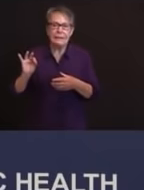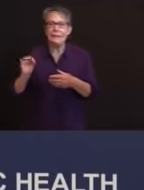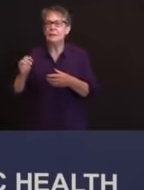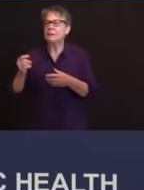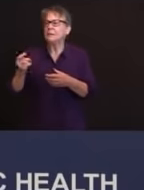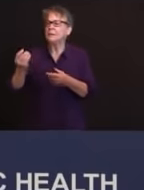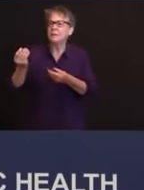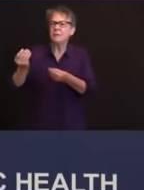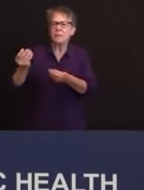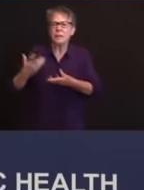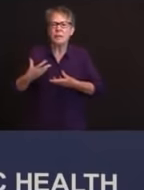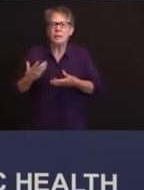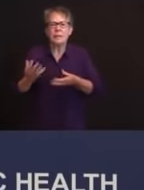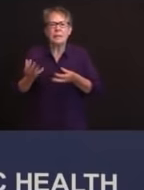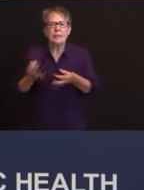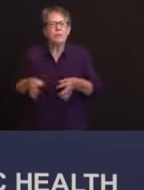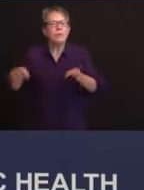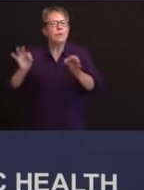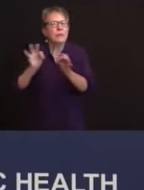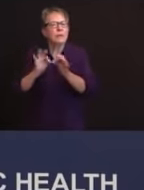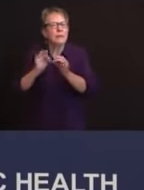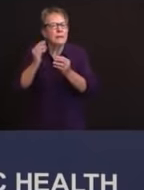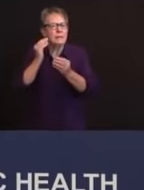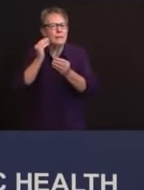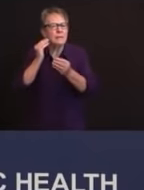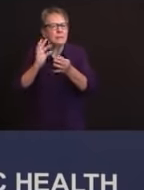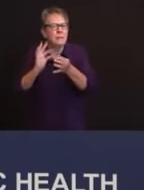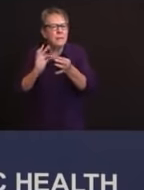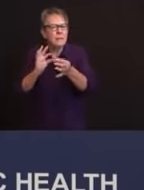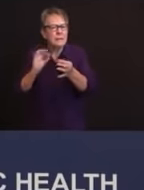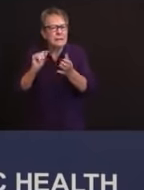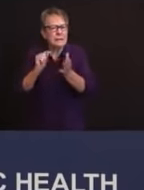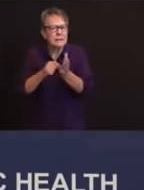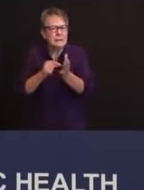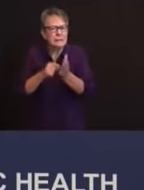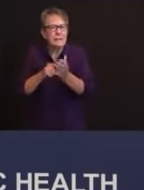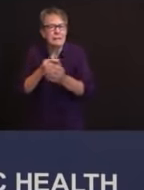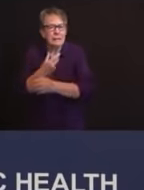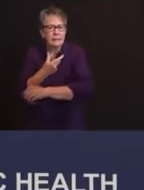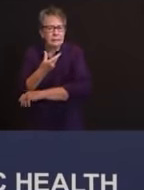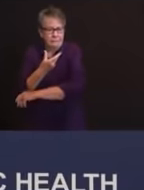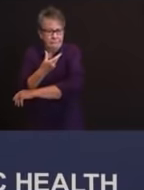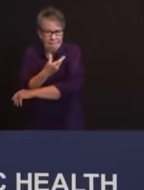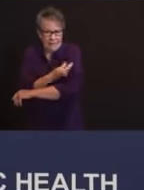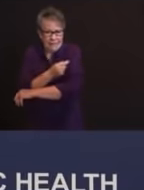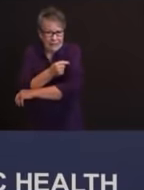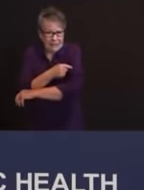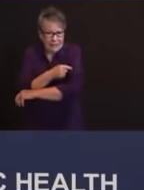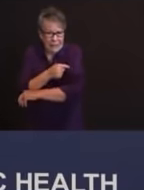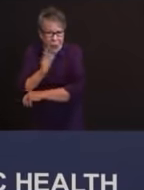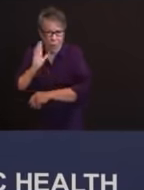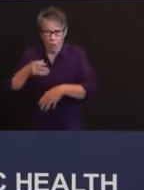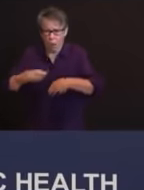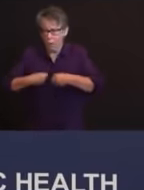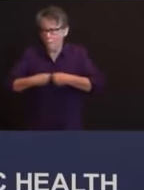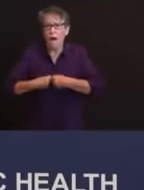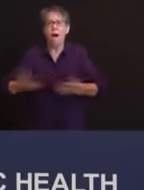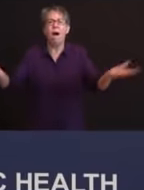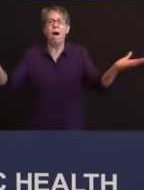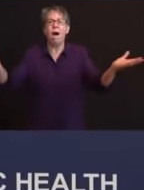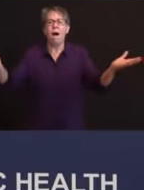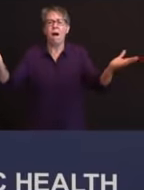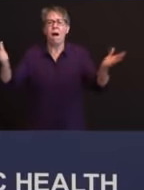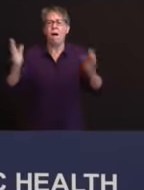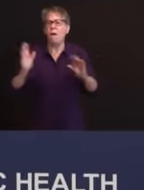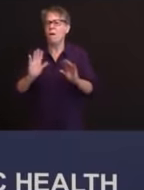is, it won't be broadly distributed if all the tires have not been kicked and all